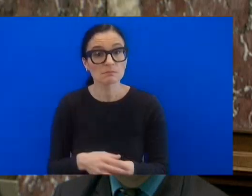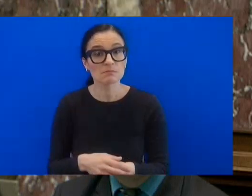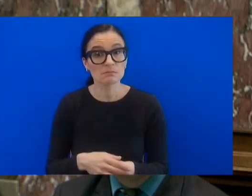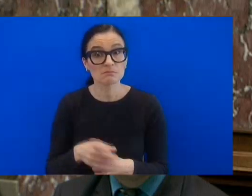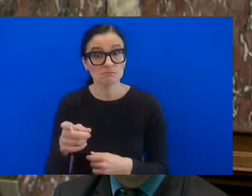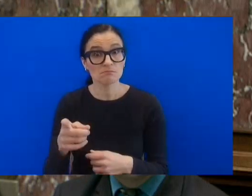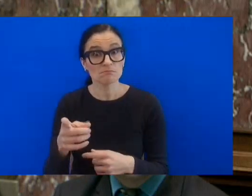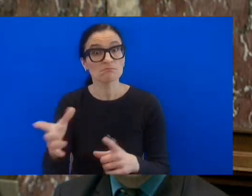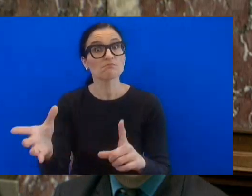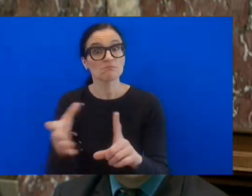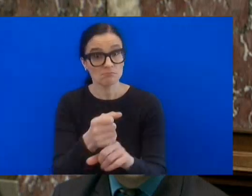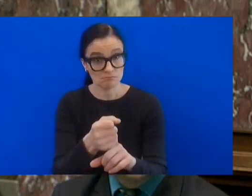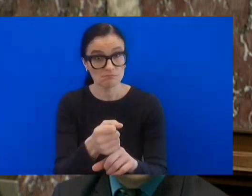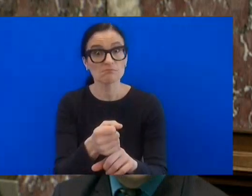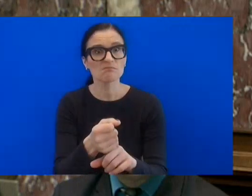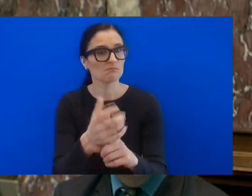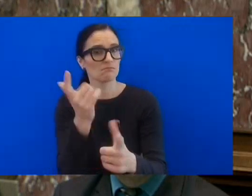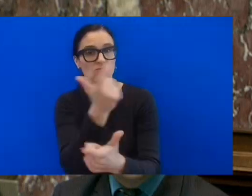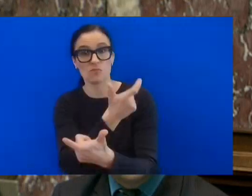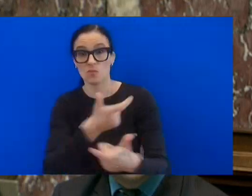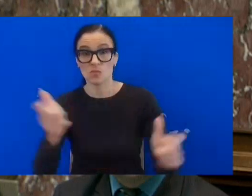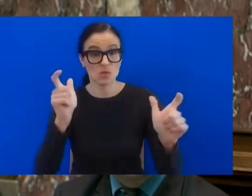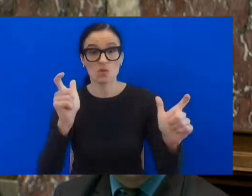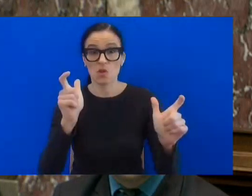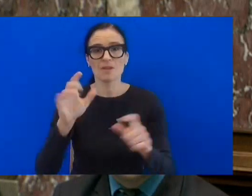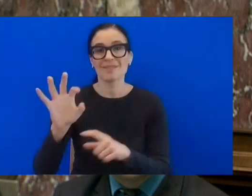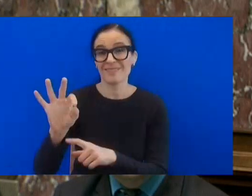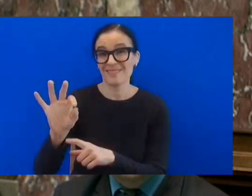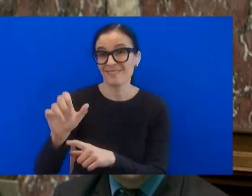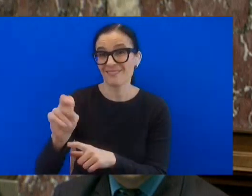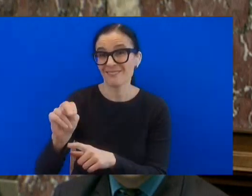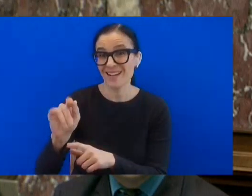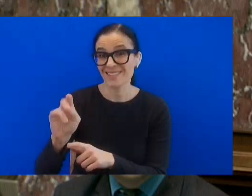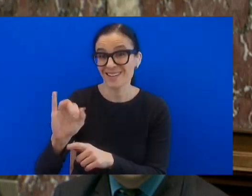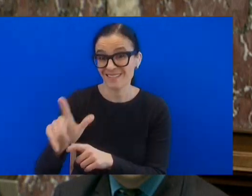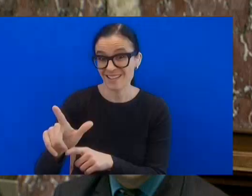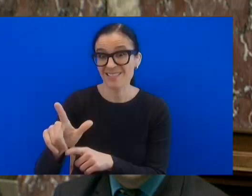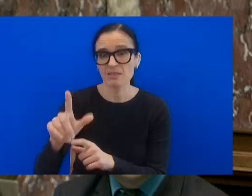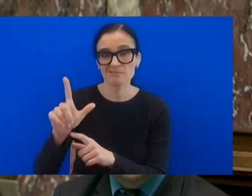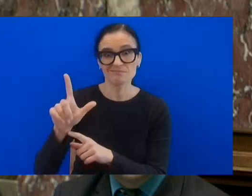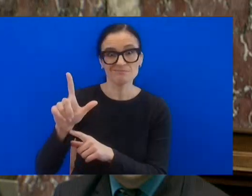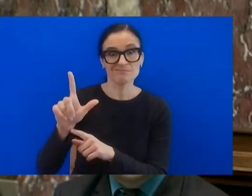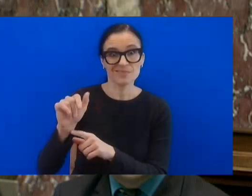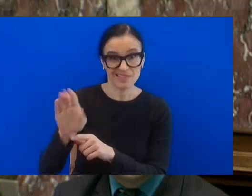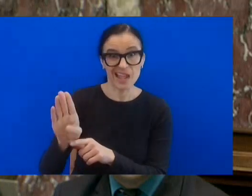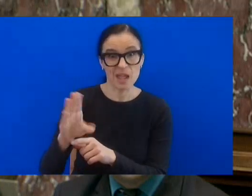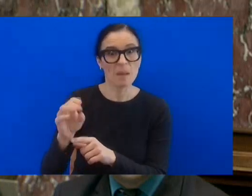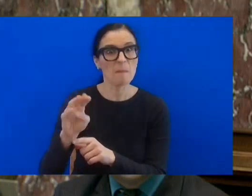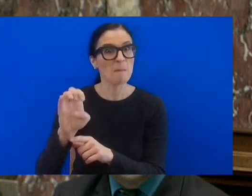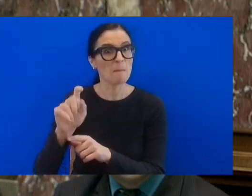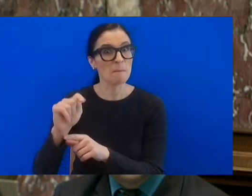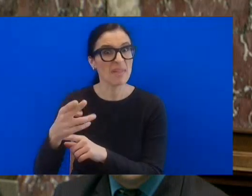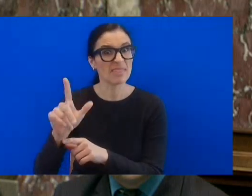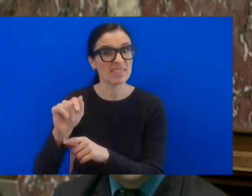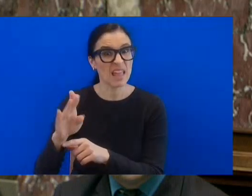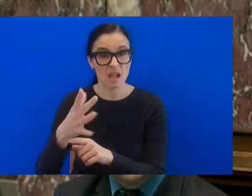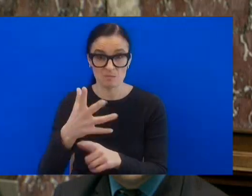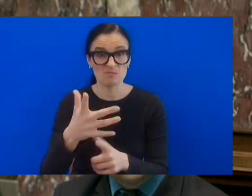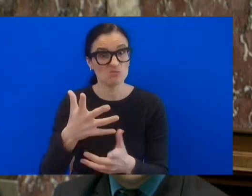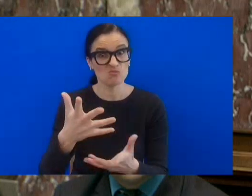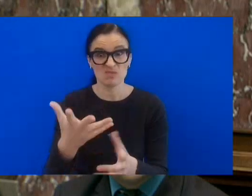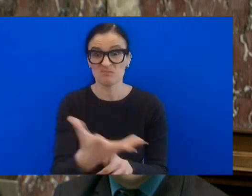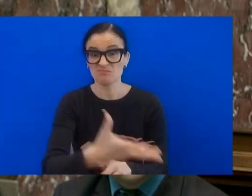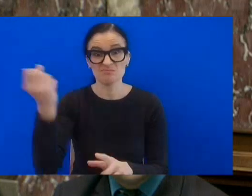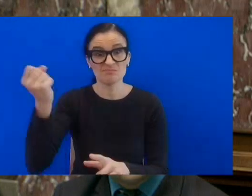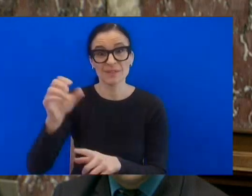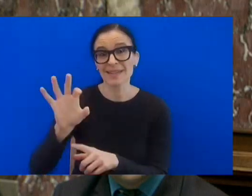over 95 million lethal doses of this drug flooding our streets. This is the kind of action